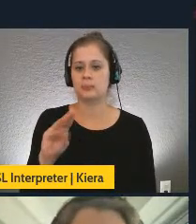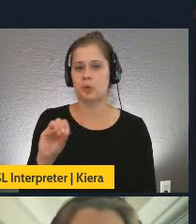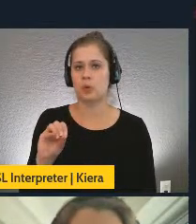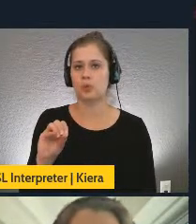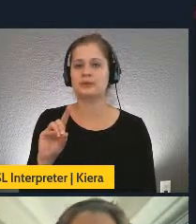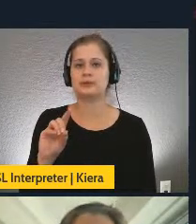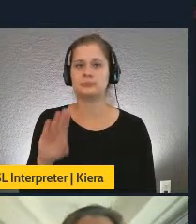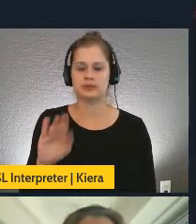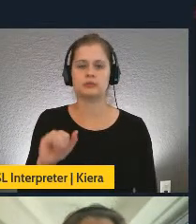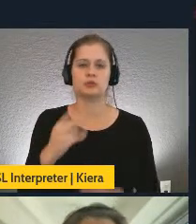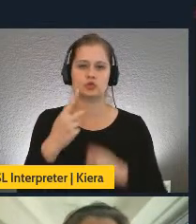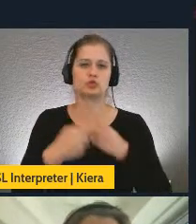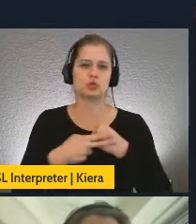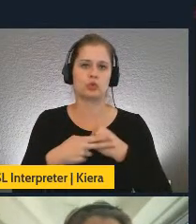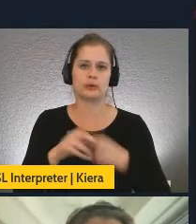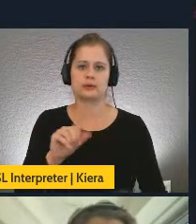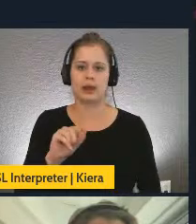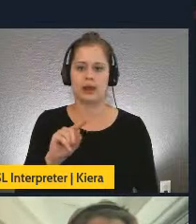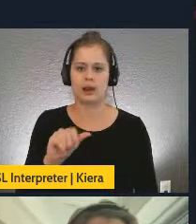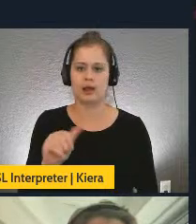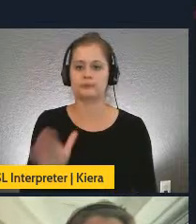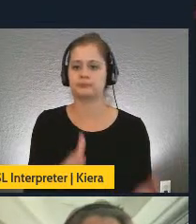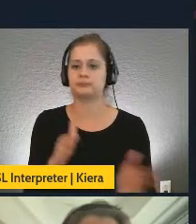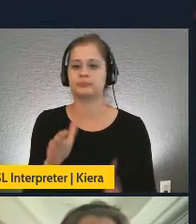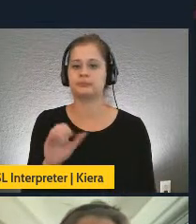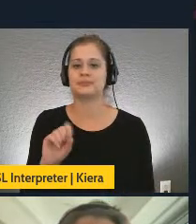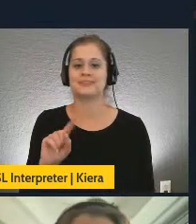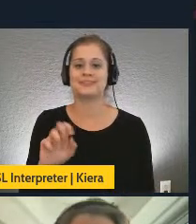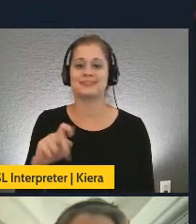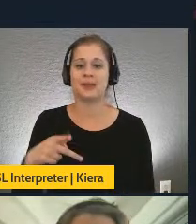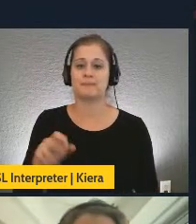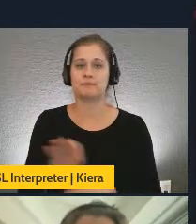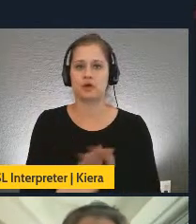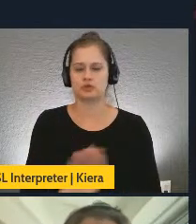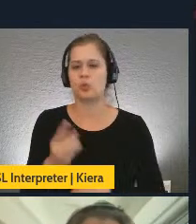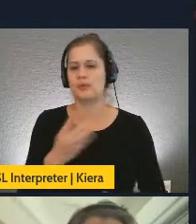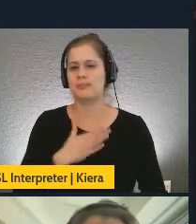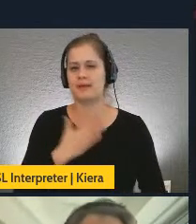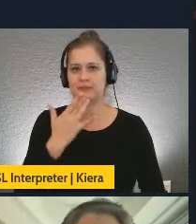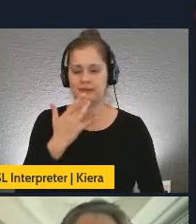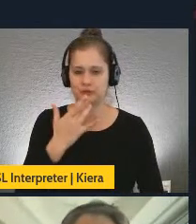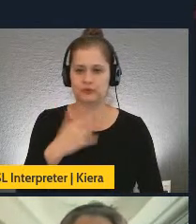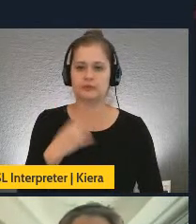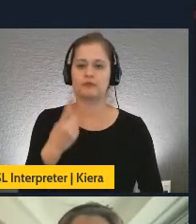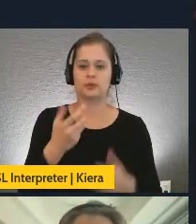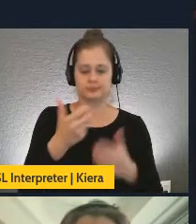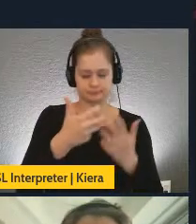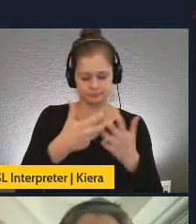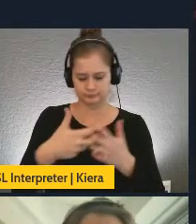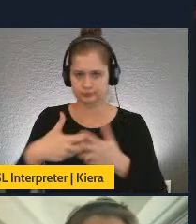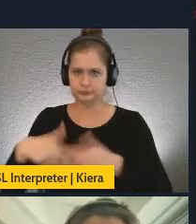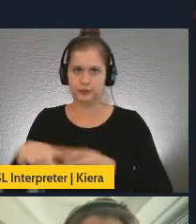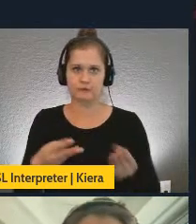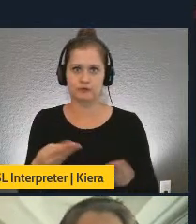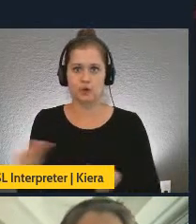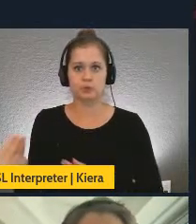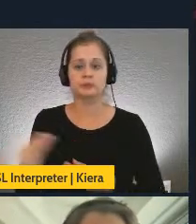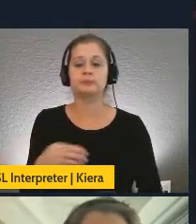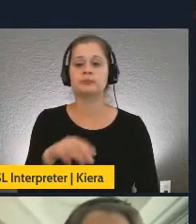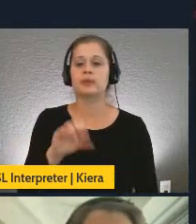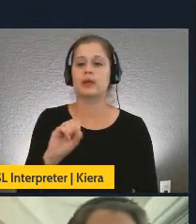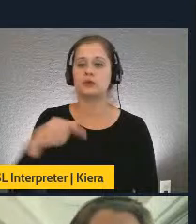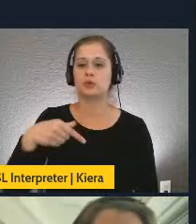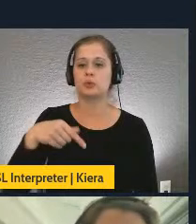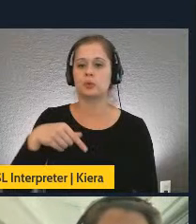NoSQL database, Step Functions, which is one of my personal favorite services for configuring workflows, and SQS, which is simple queuing